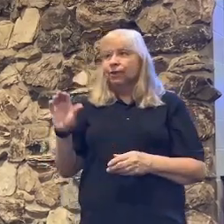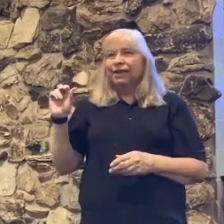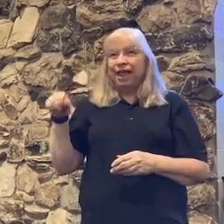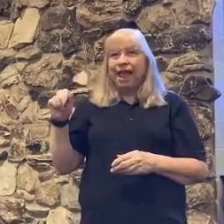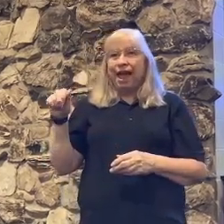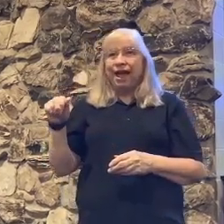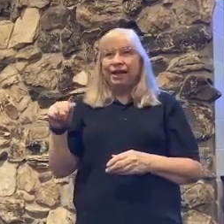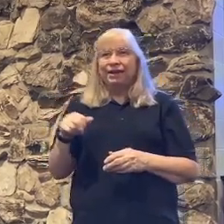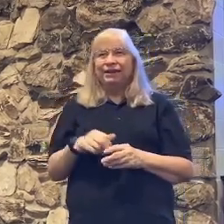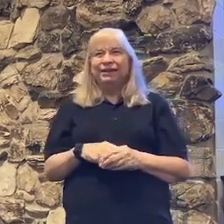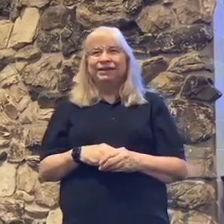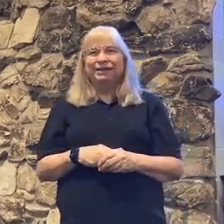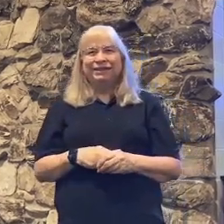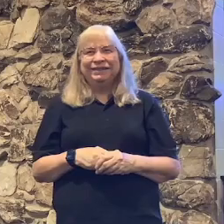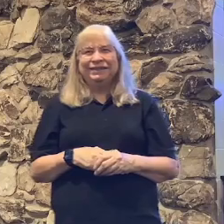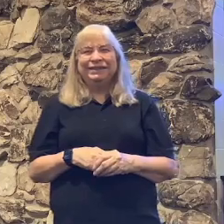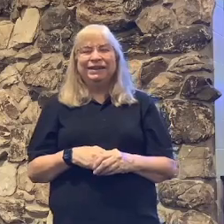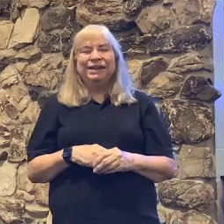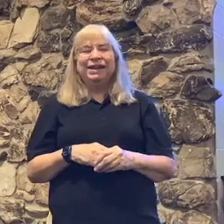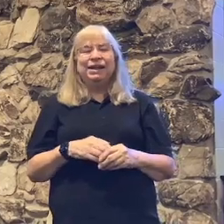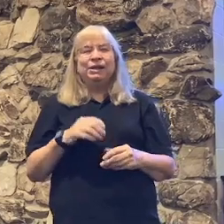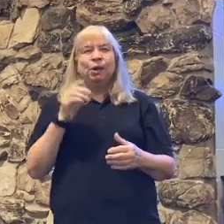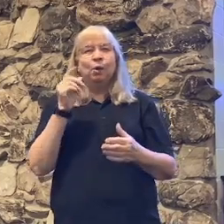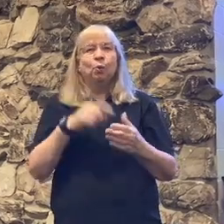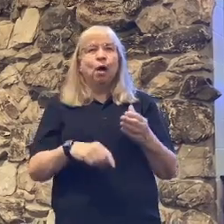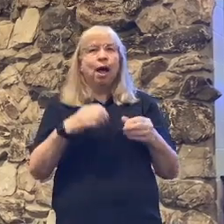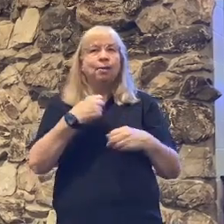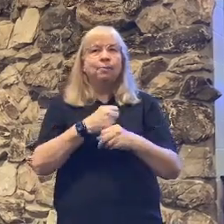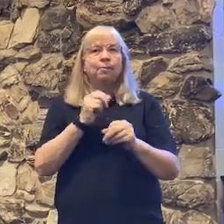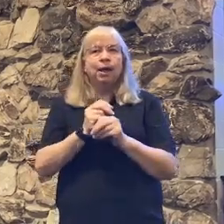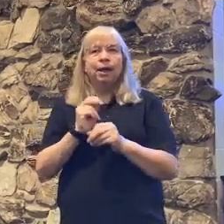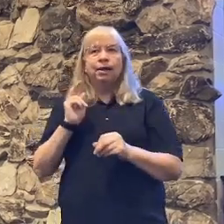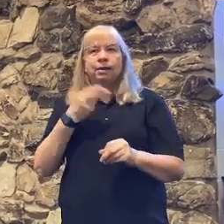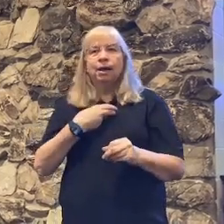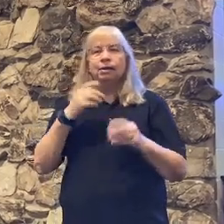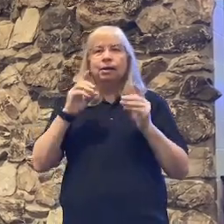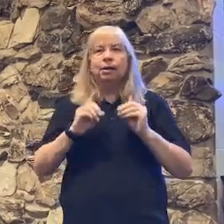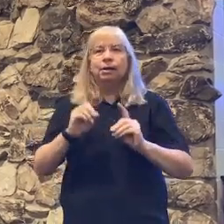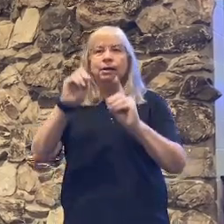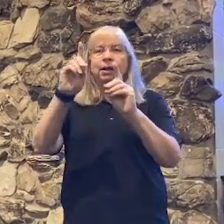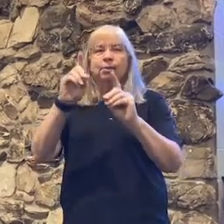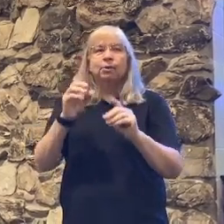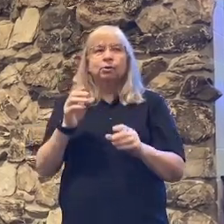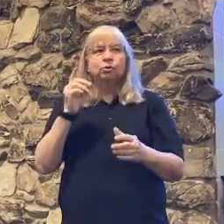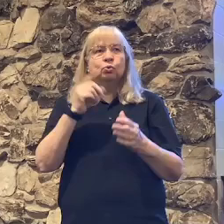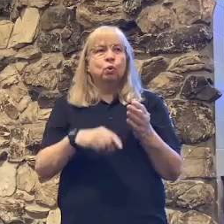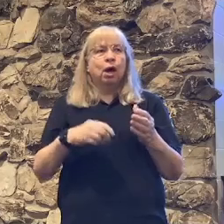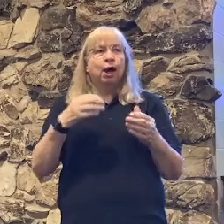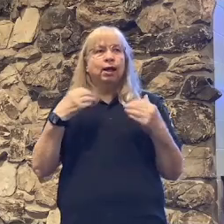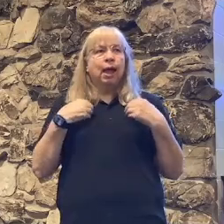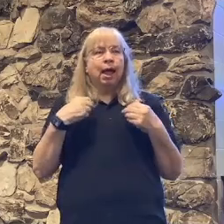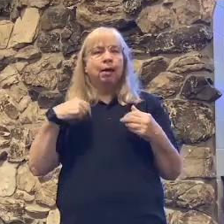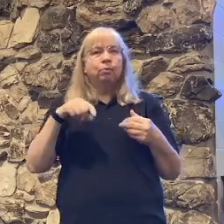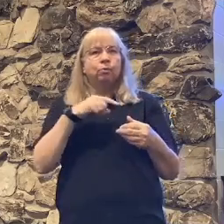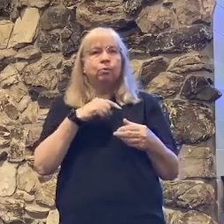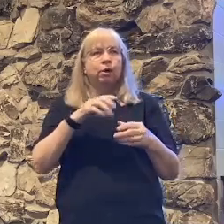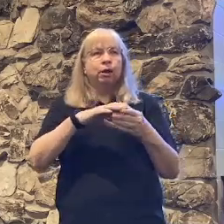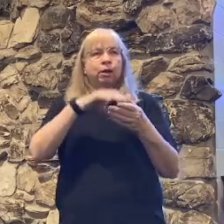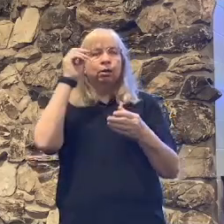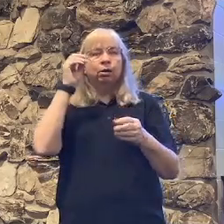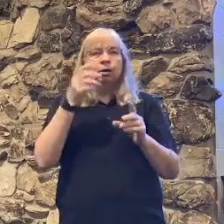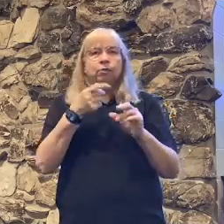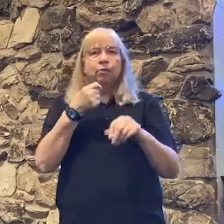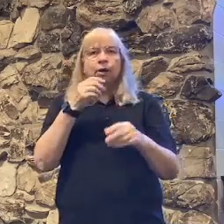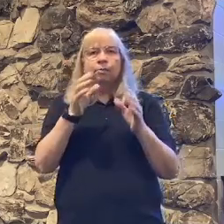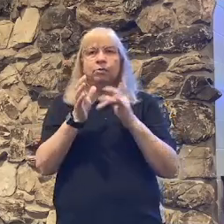Yeah. Yeah. So what makes us a disciple? What have we learned from Jesus that Jesus